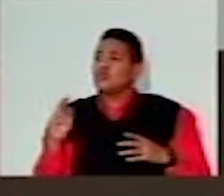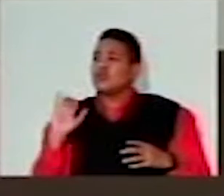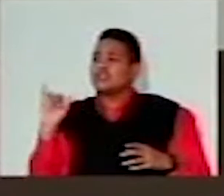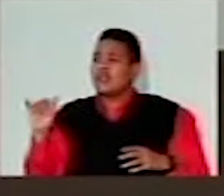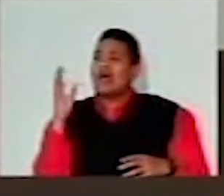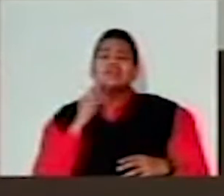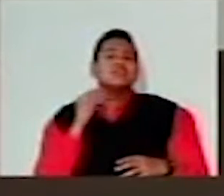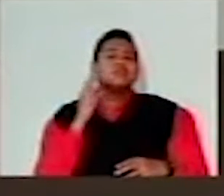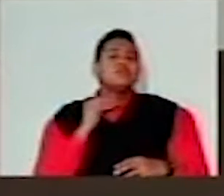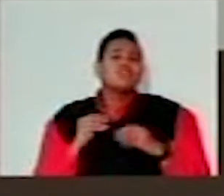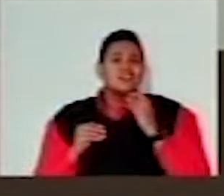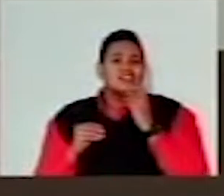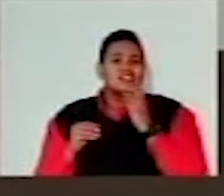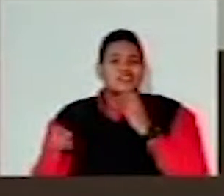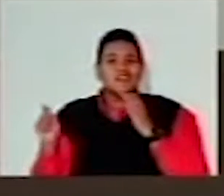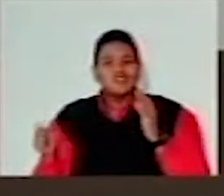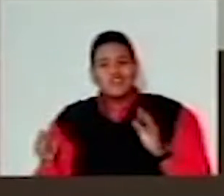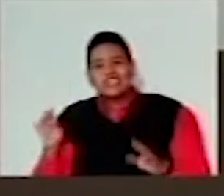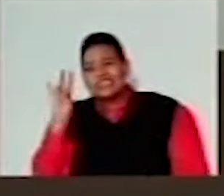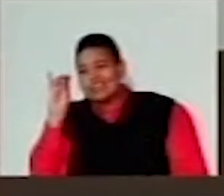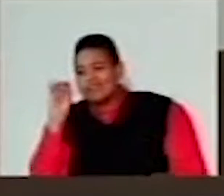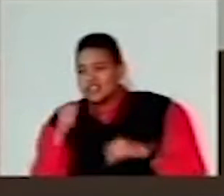experience.